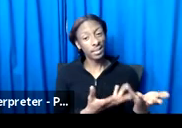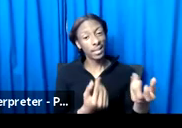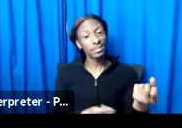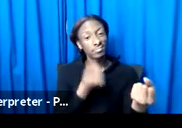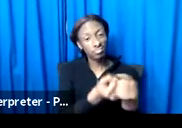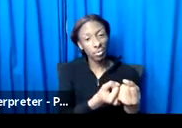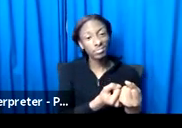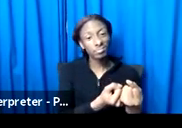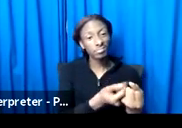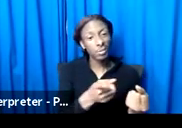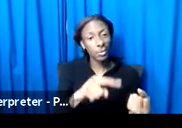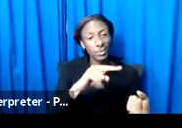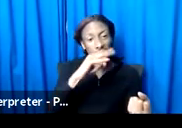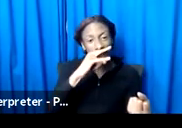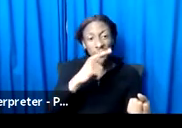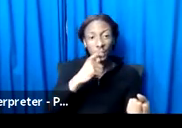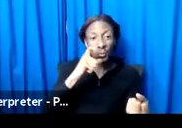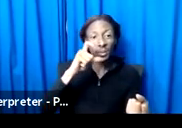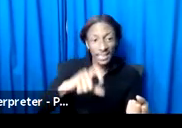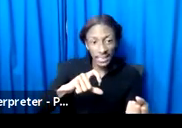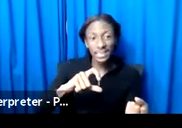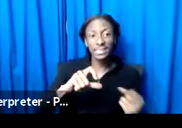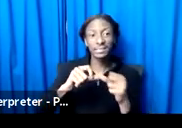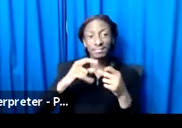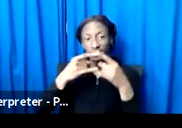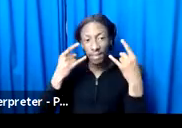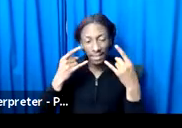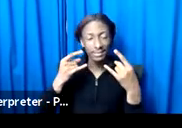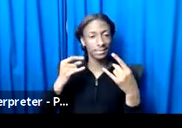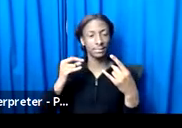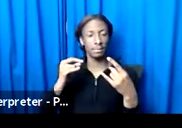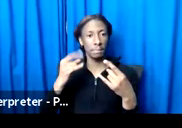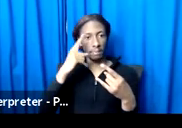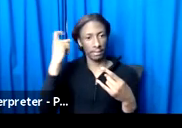who might need to continue to wear masks while they remain unvaccinated.